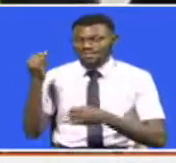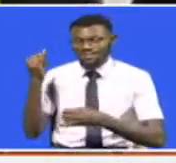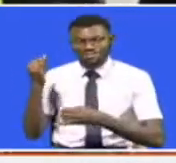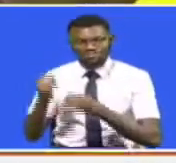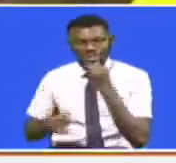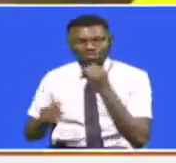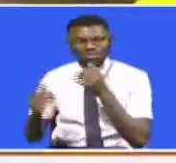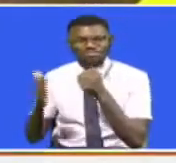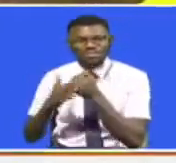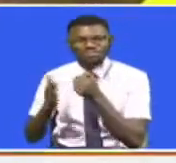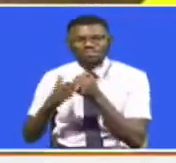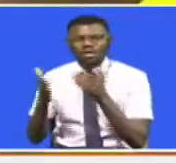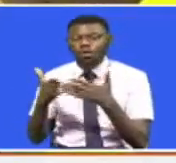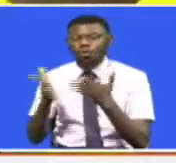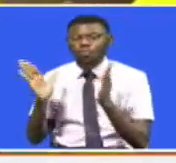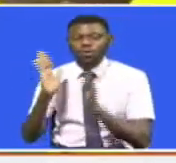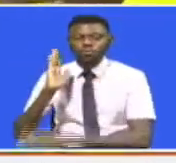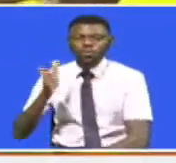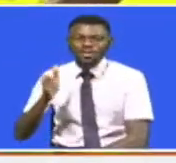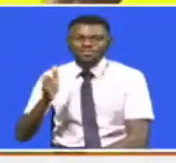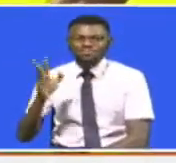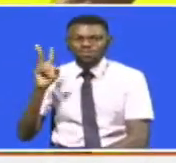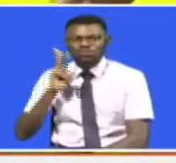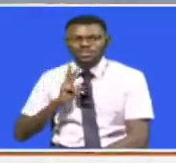kitten news Nairobi